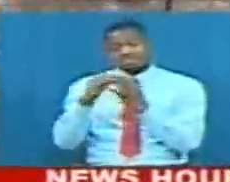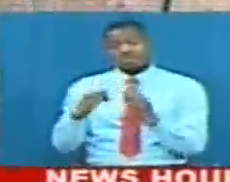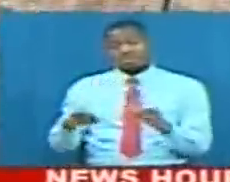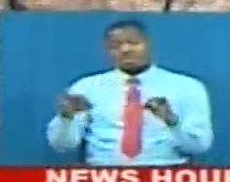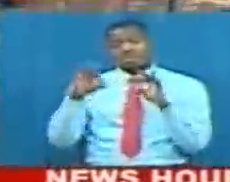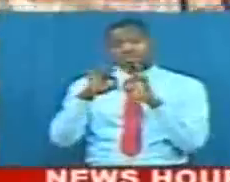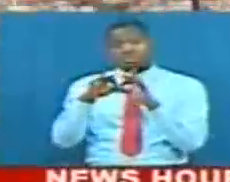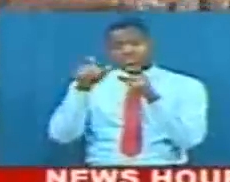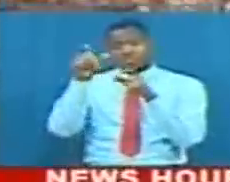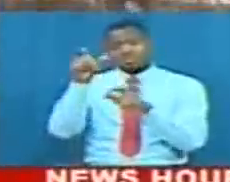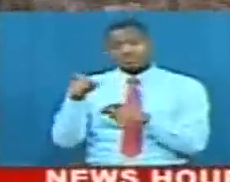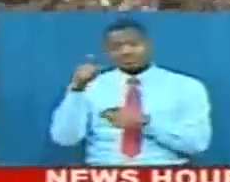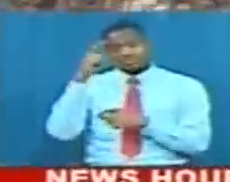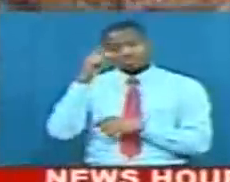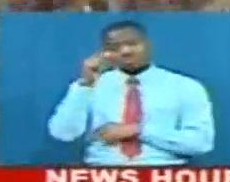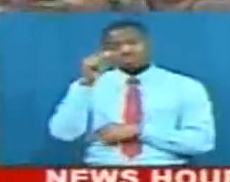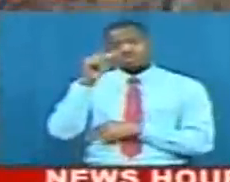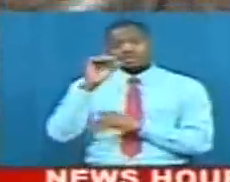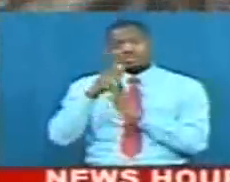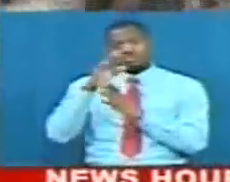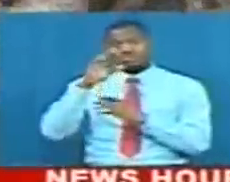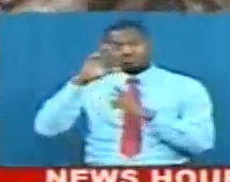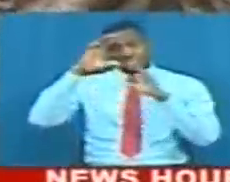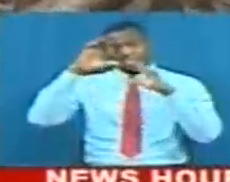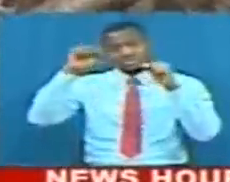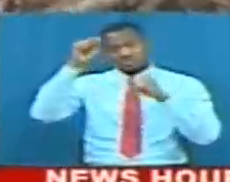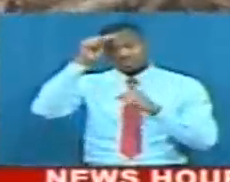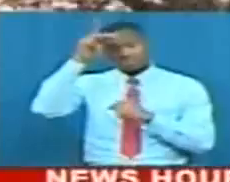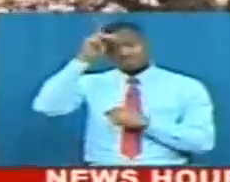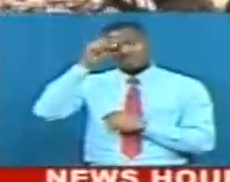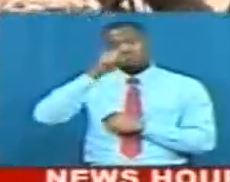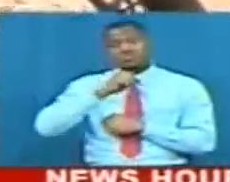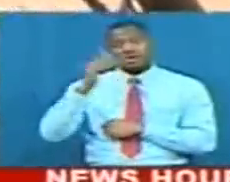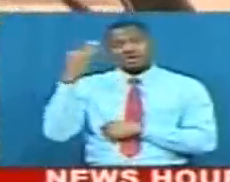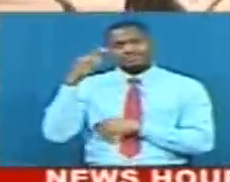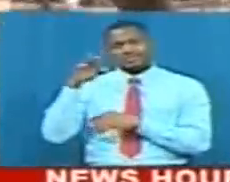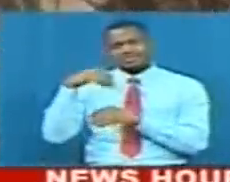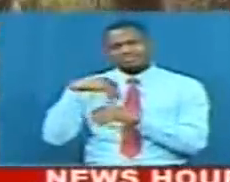very important personality who was to make visitations to the scarp,